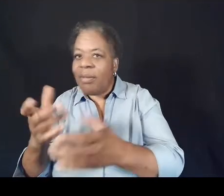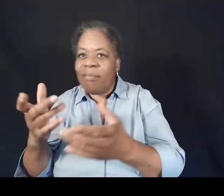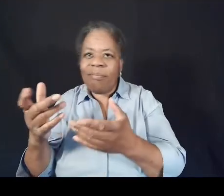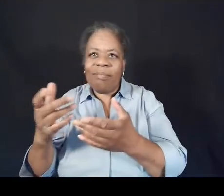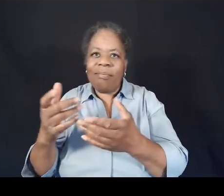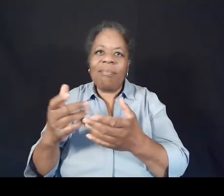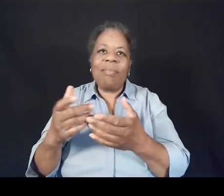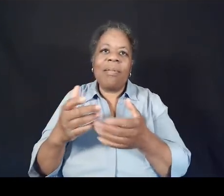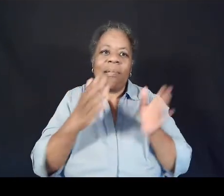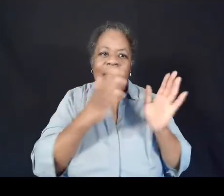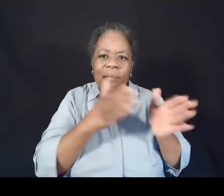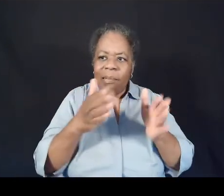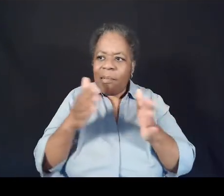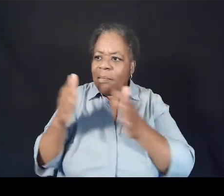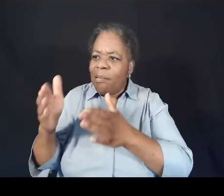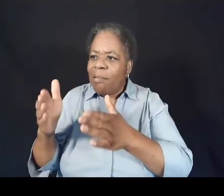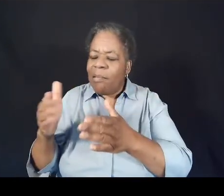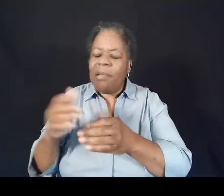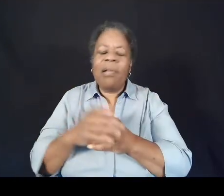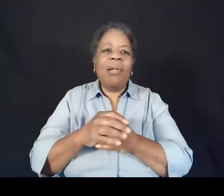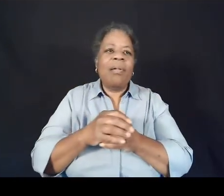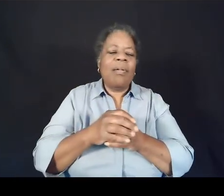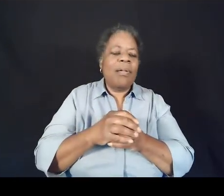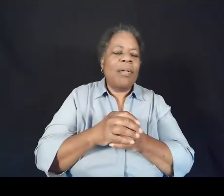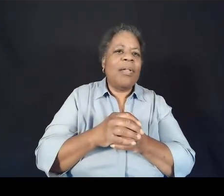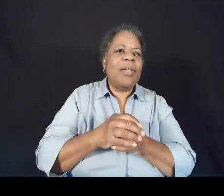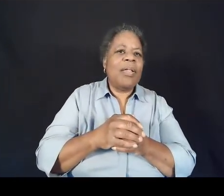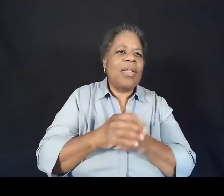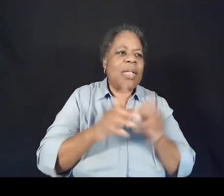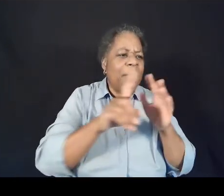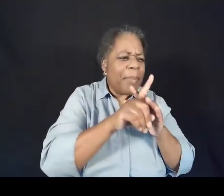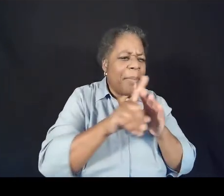Chances are two or three of those kinds of things came to mind.